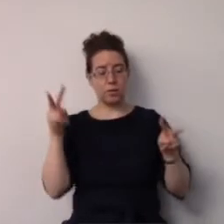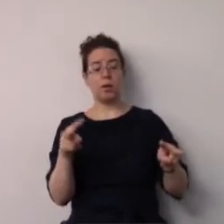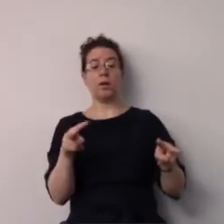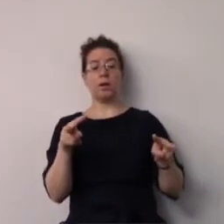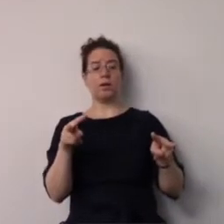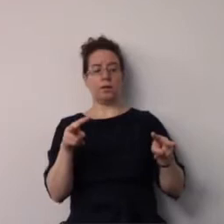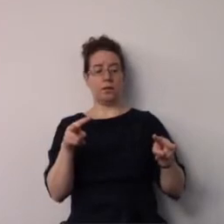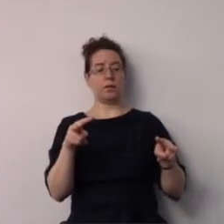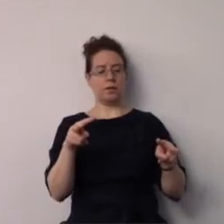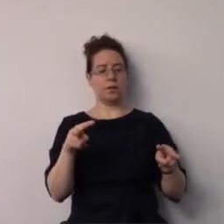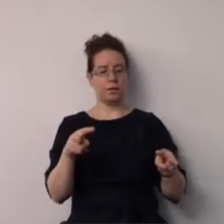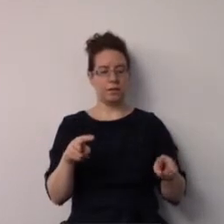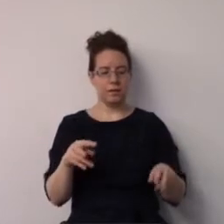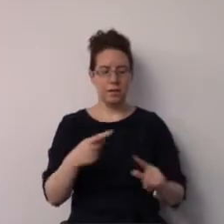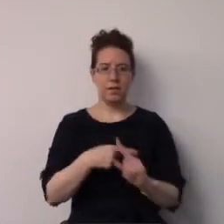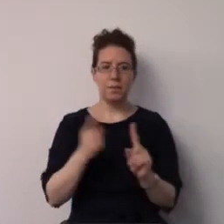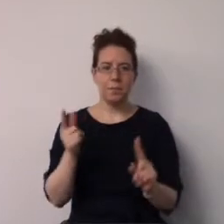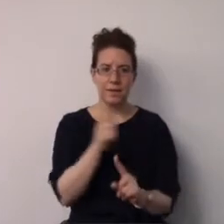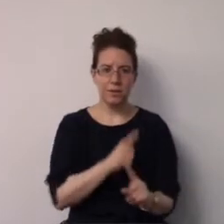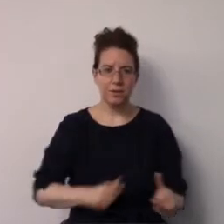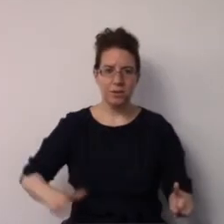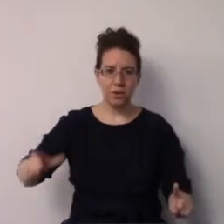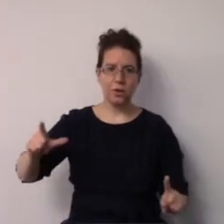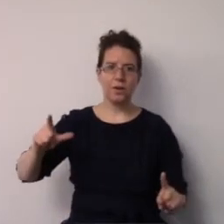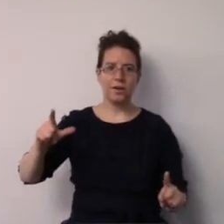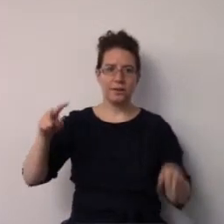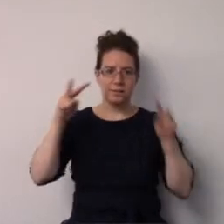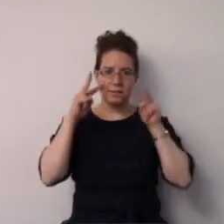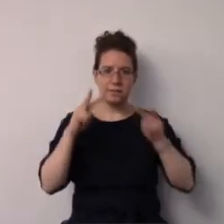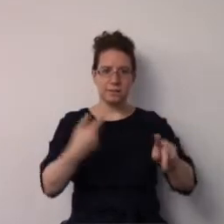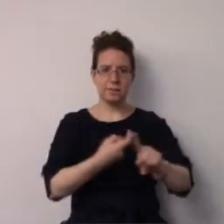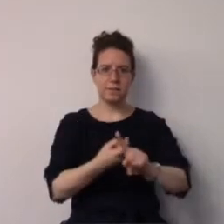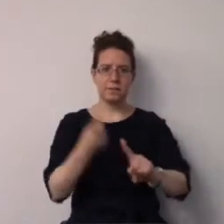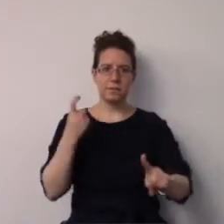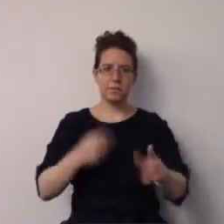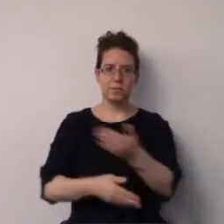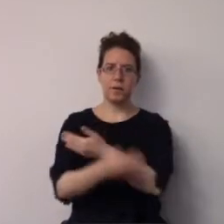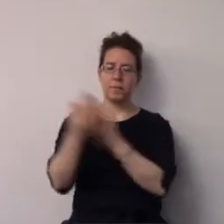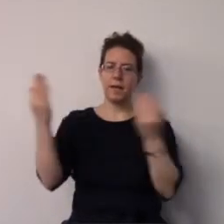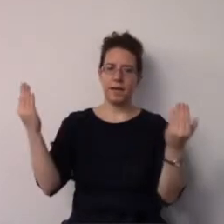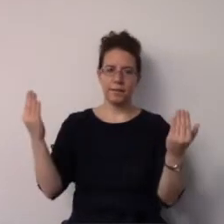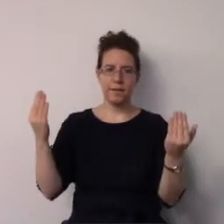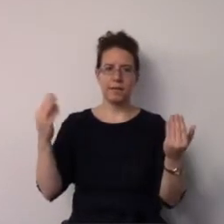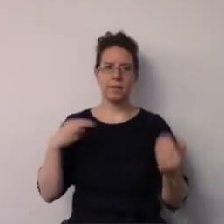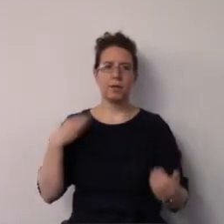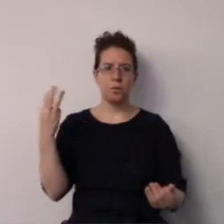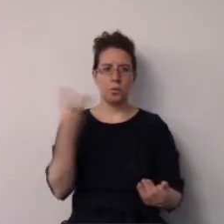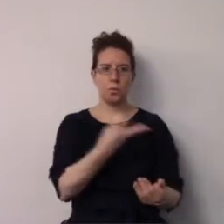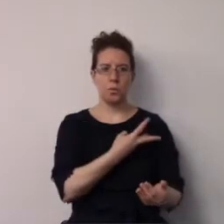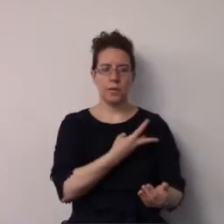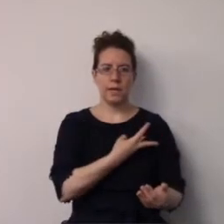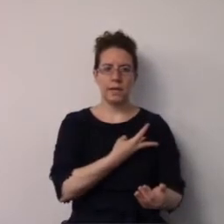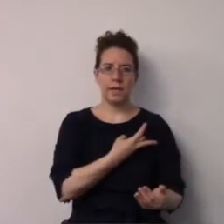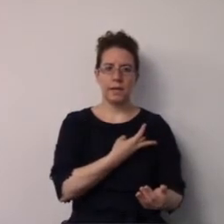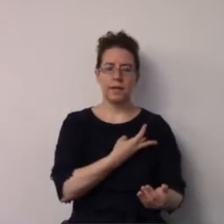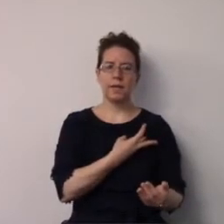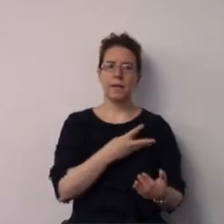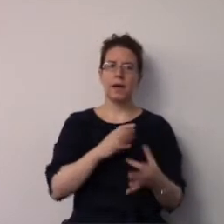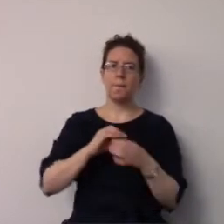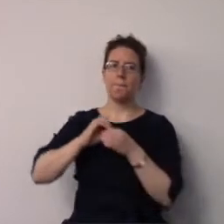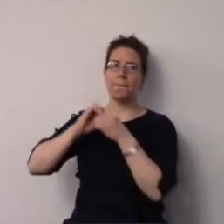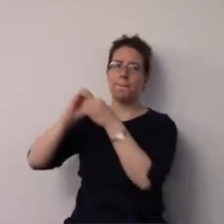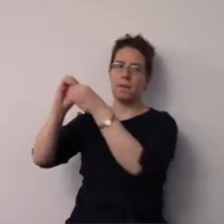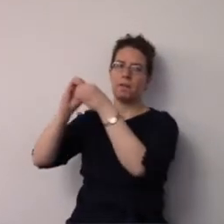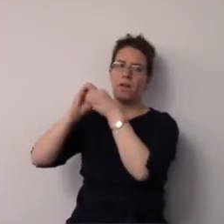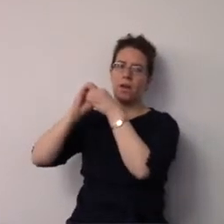prized possession, His bride, His church, His people. Amen. If you are sealed, you